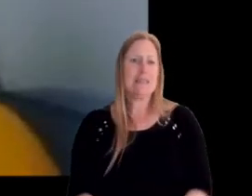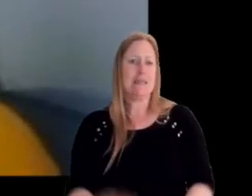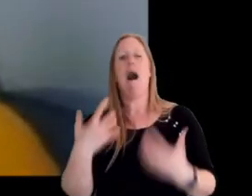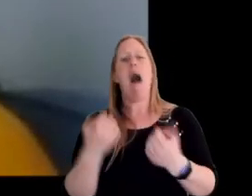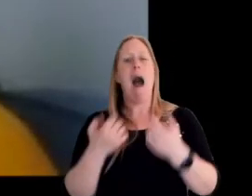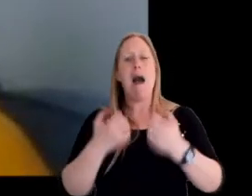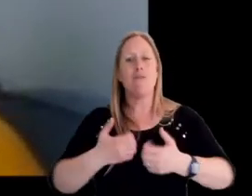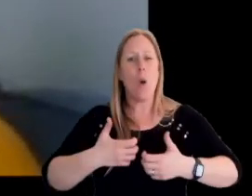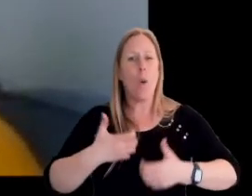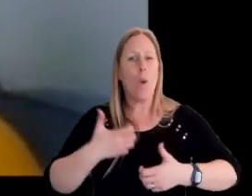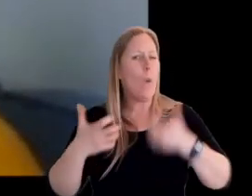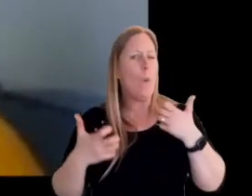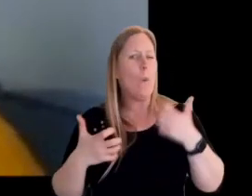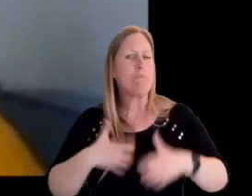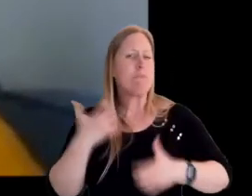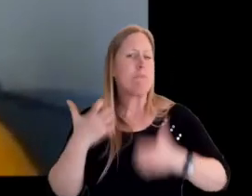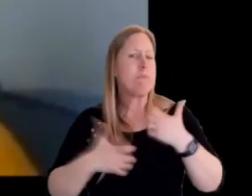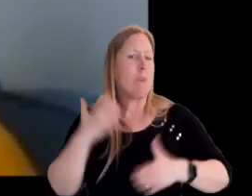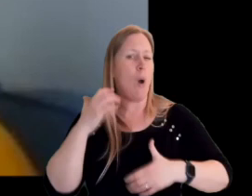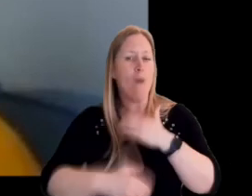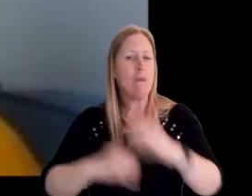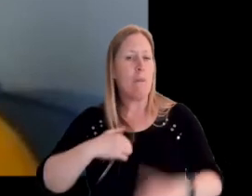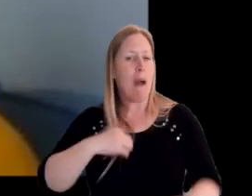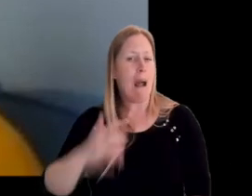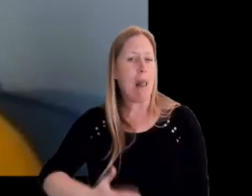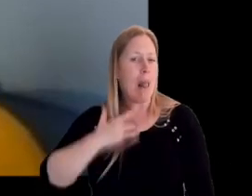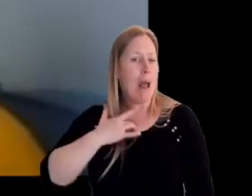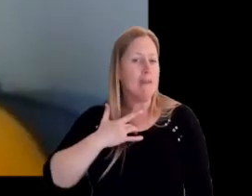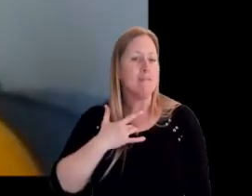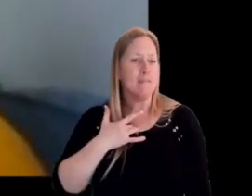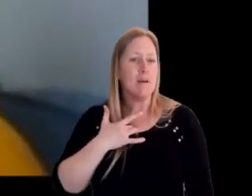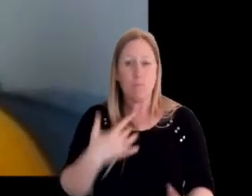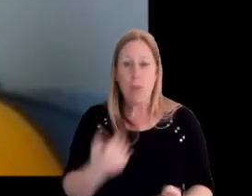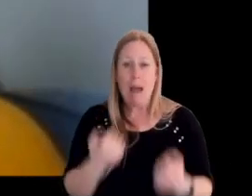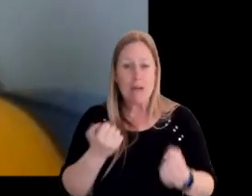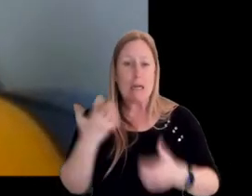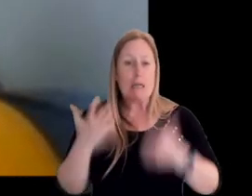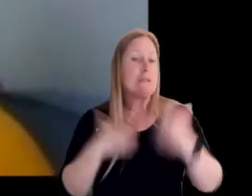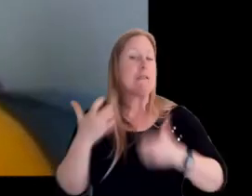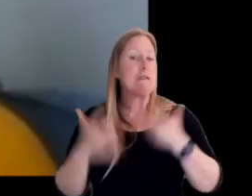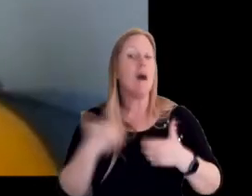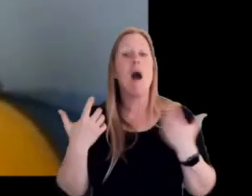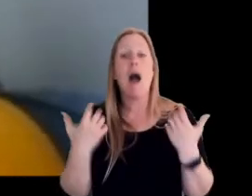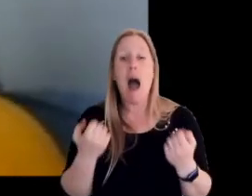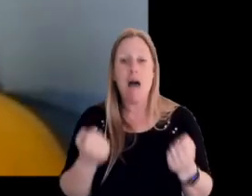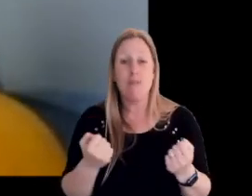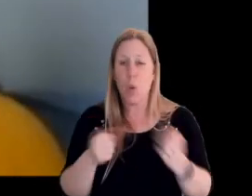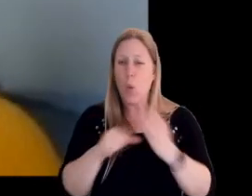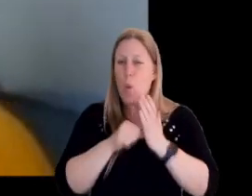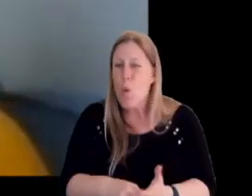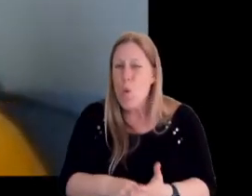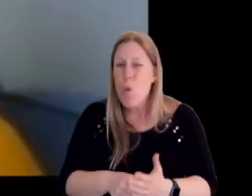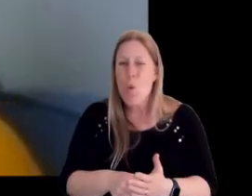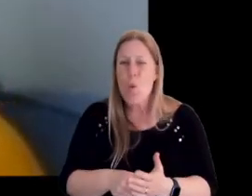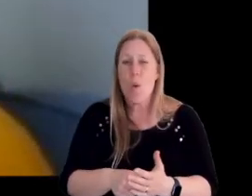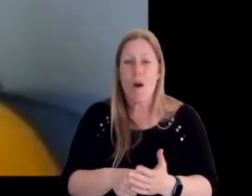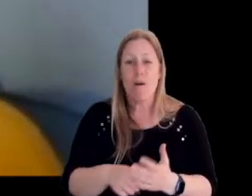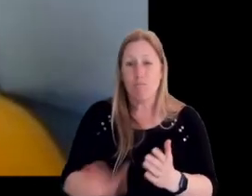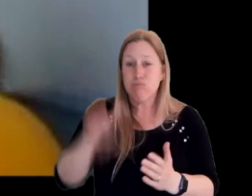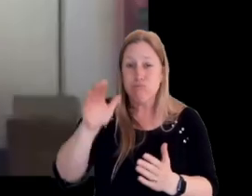Yes, I have a rage about my life. I do have a rage at times, you know, that it was so